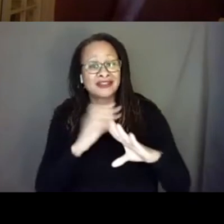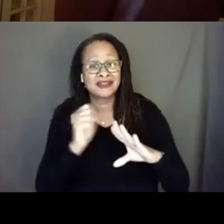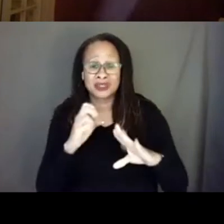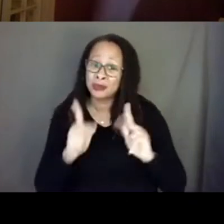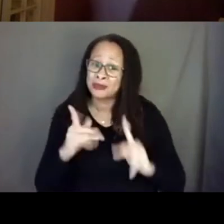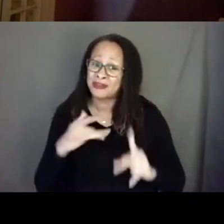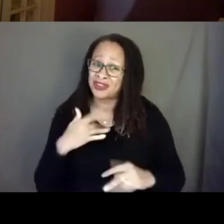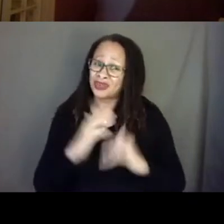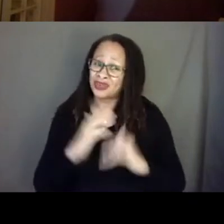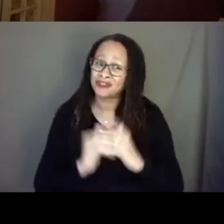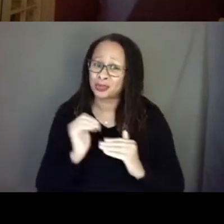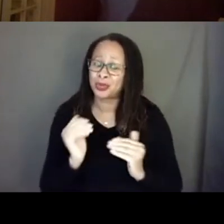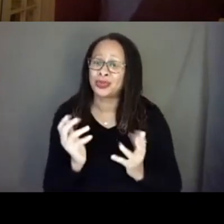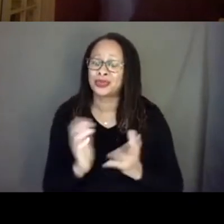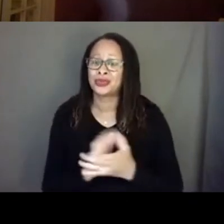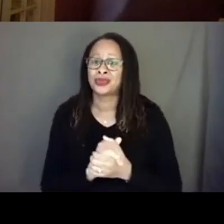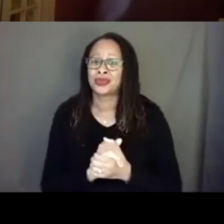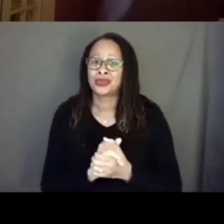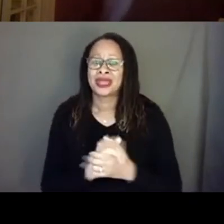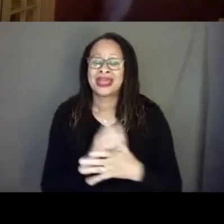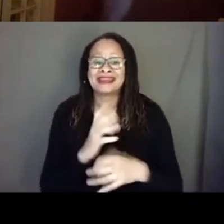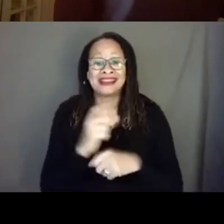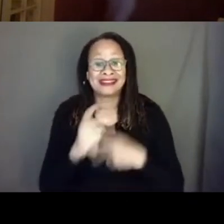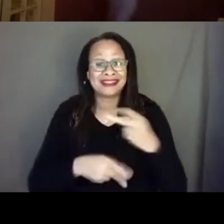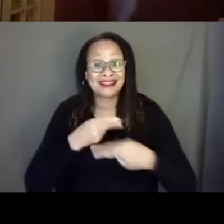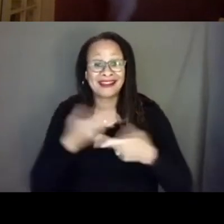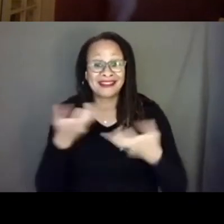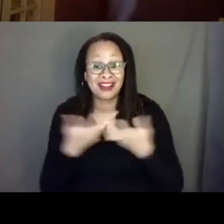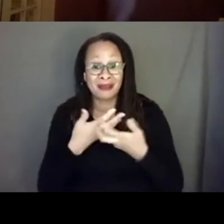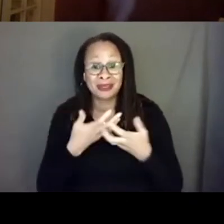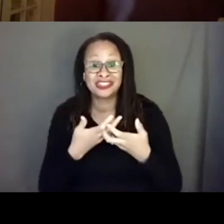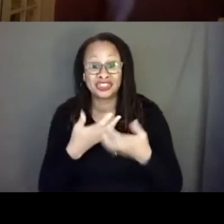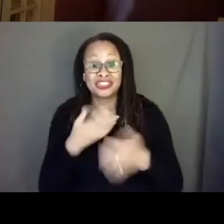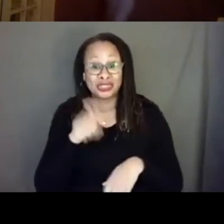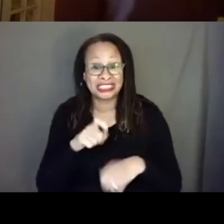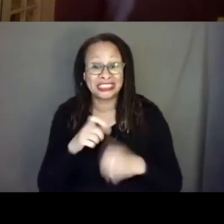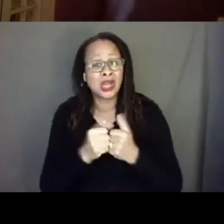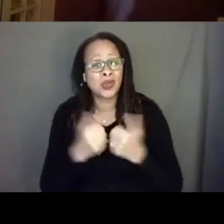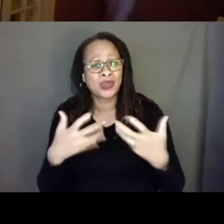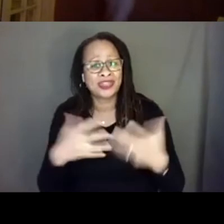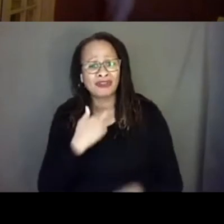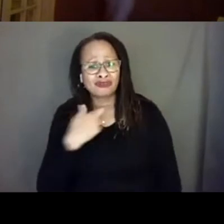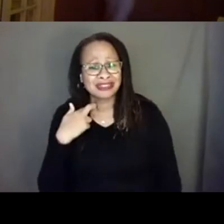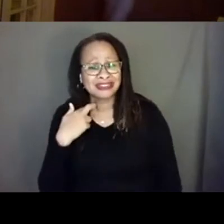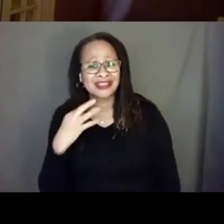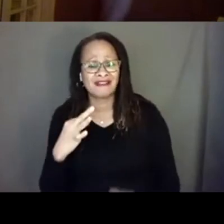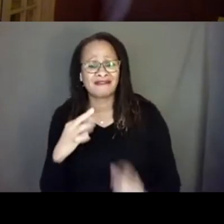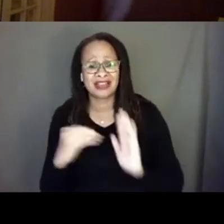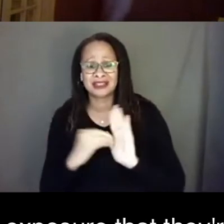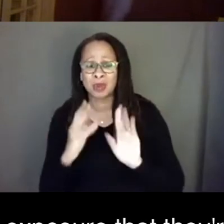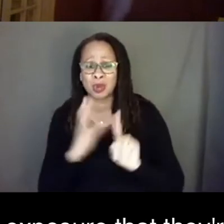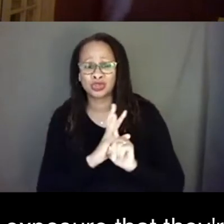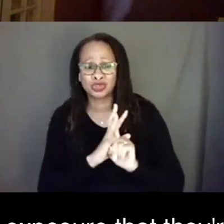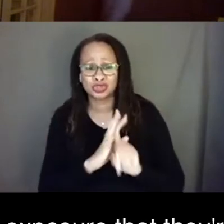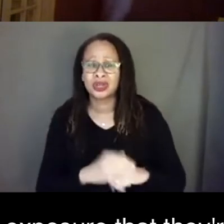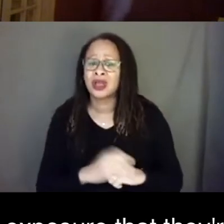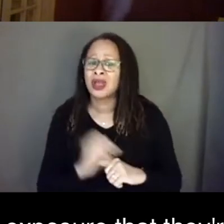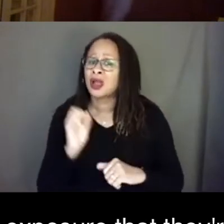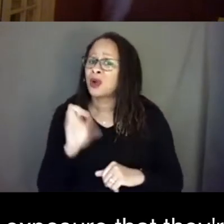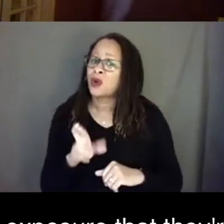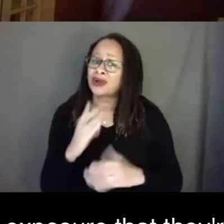get the kinds of accommodations they need without risk of some kind